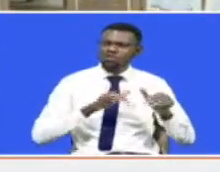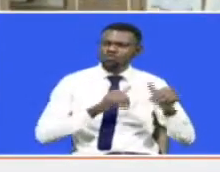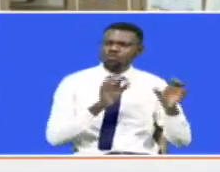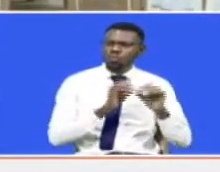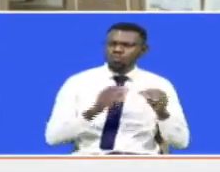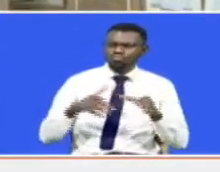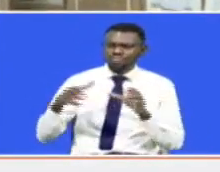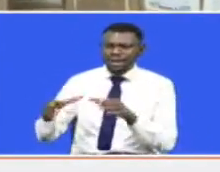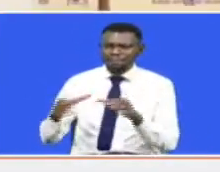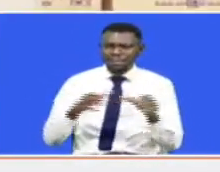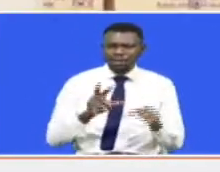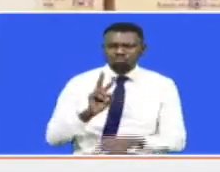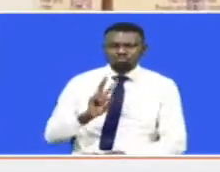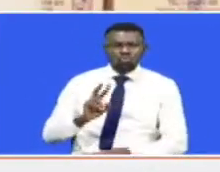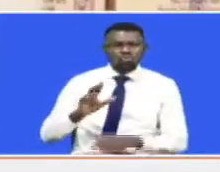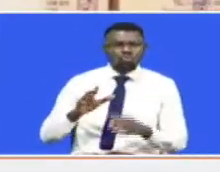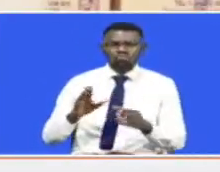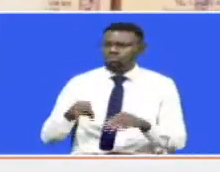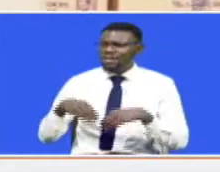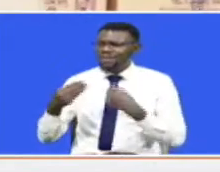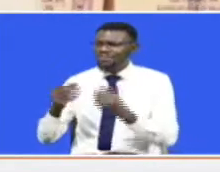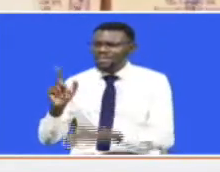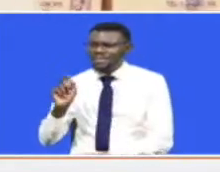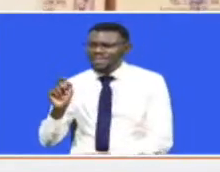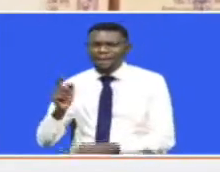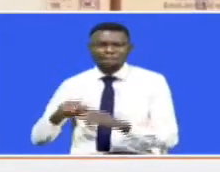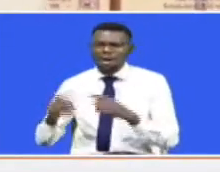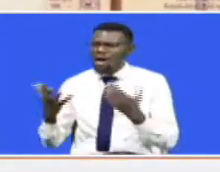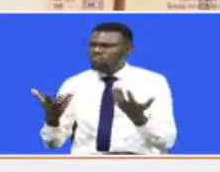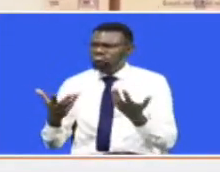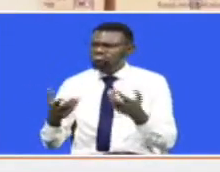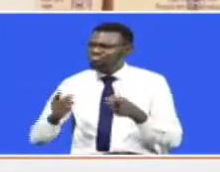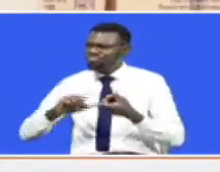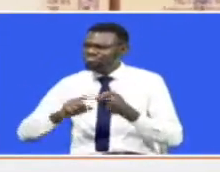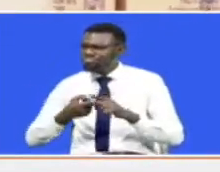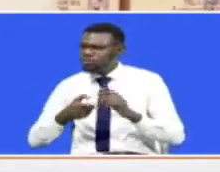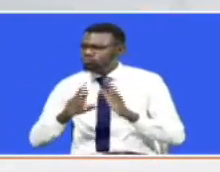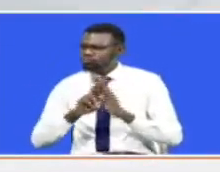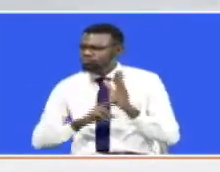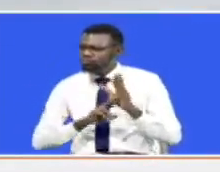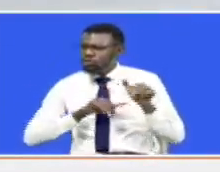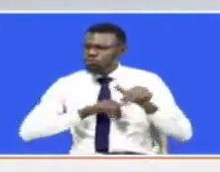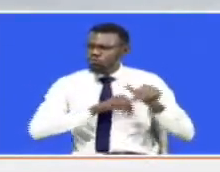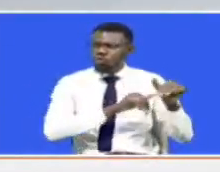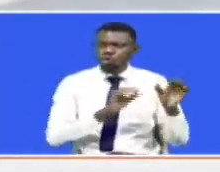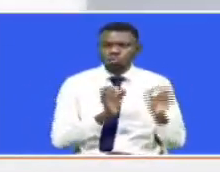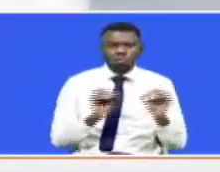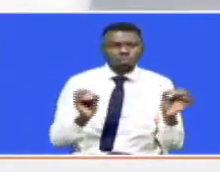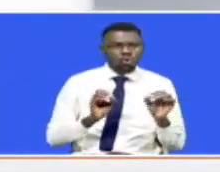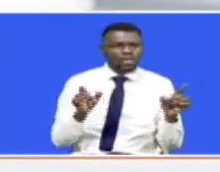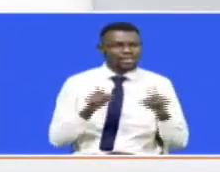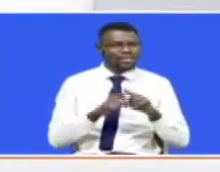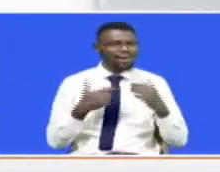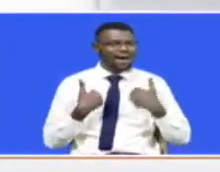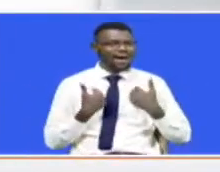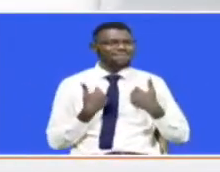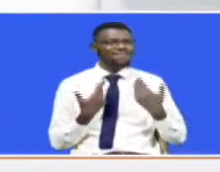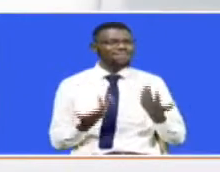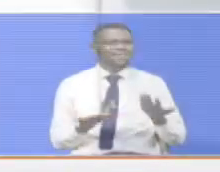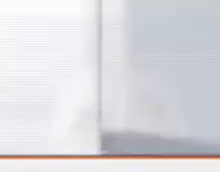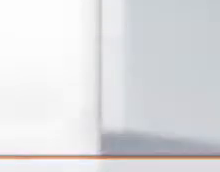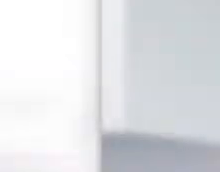awarded tender despite not meeting the qualifications. An insider told KTN News that there was multiple procurement